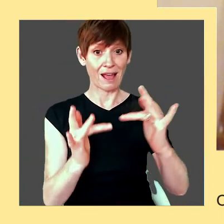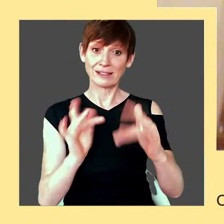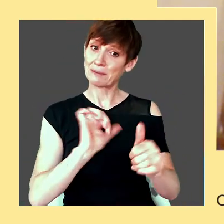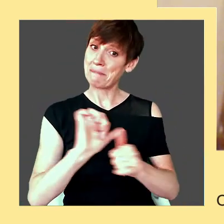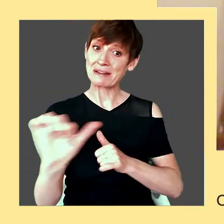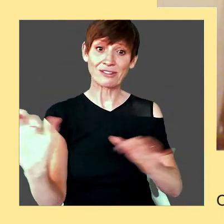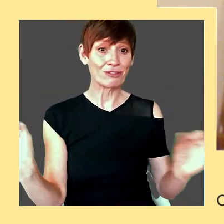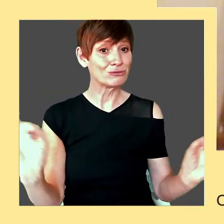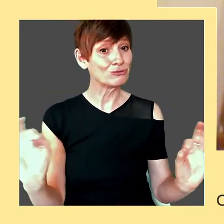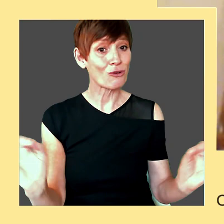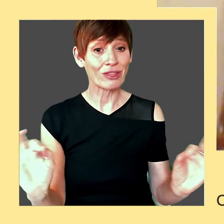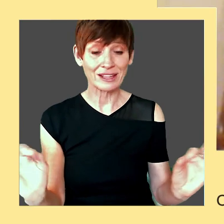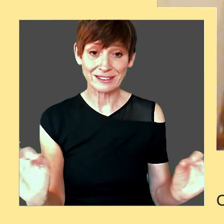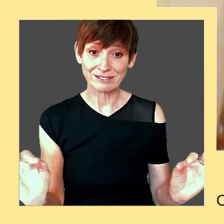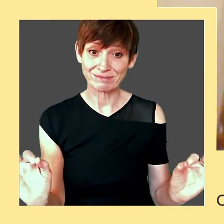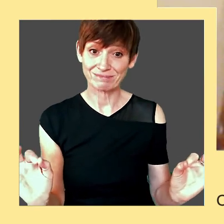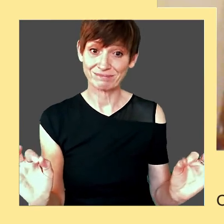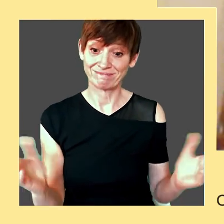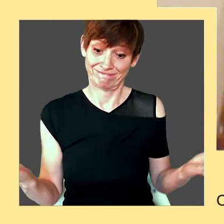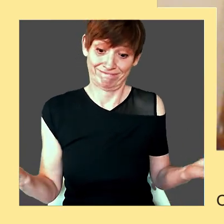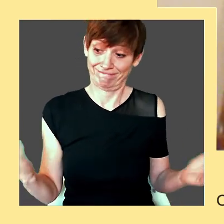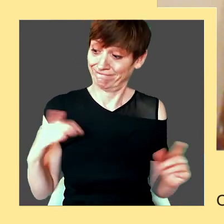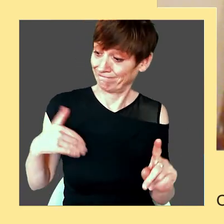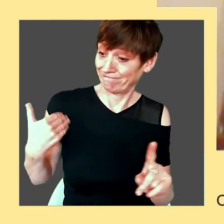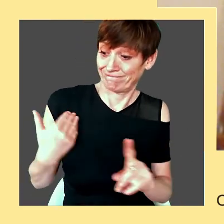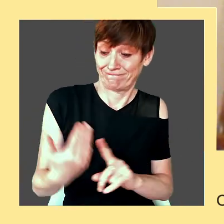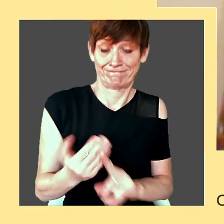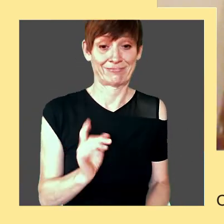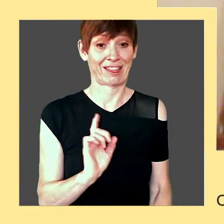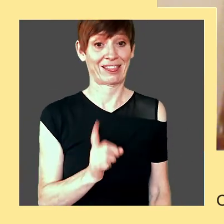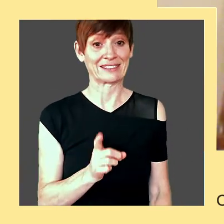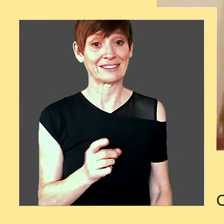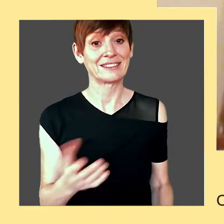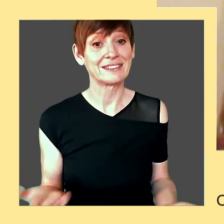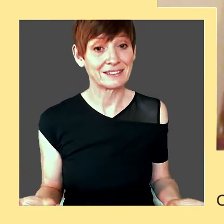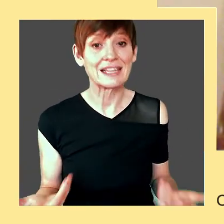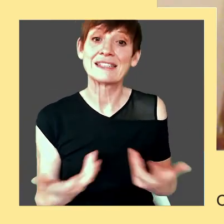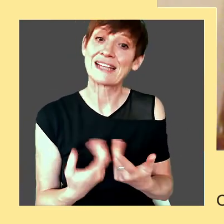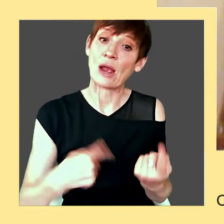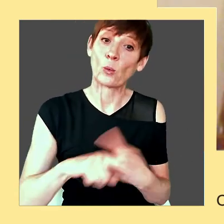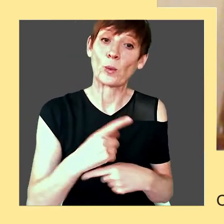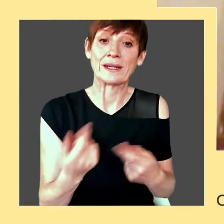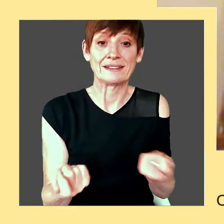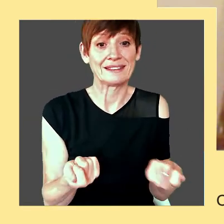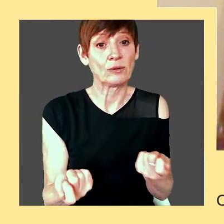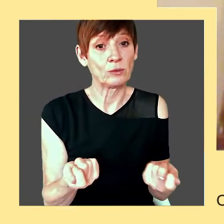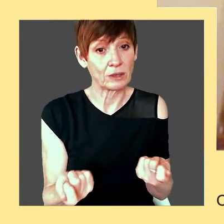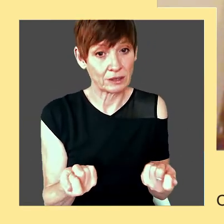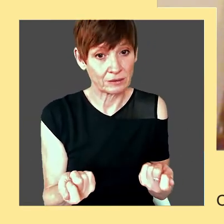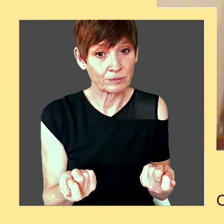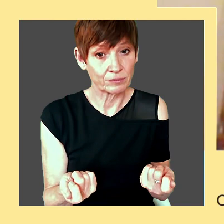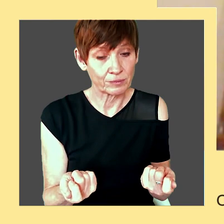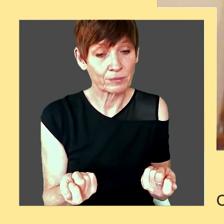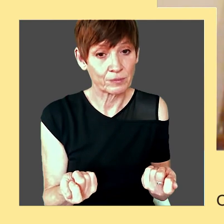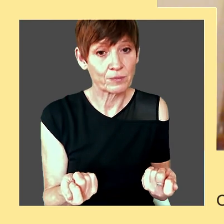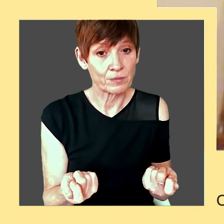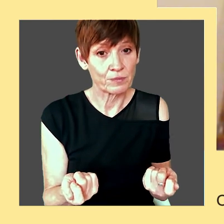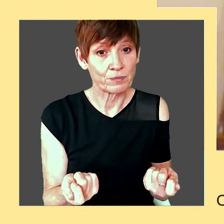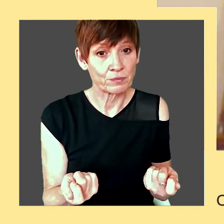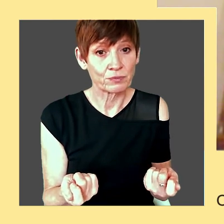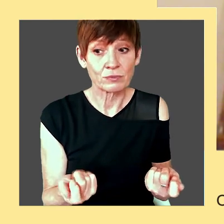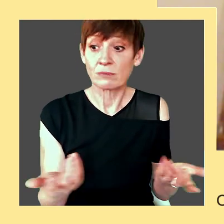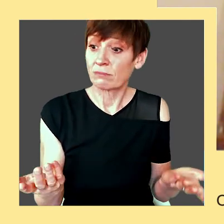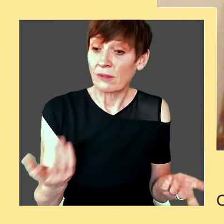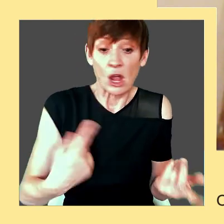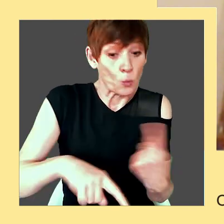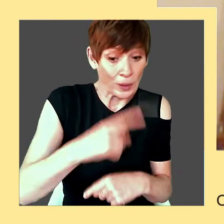this is what we have got and how we can deal with that. And And also some, we can make some other